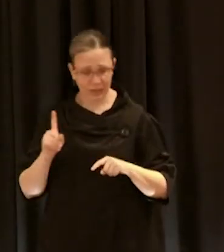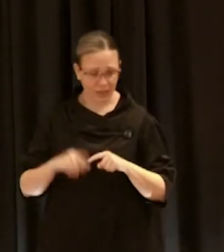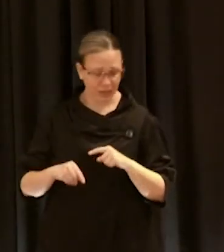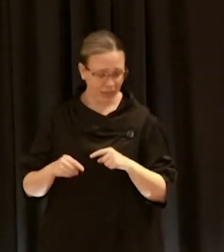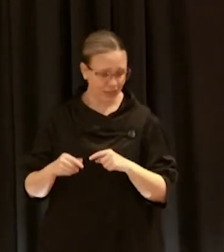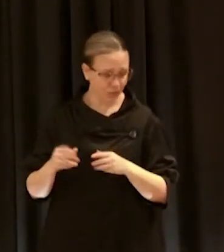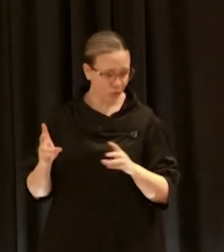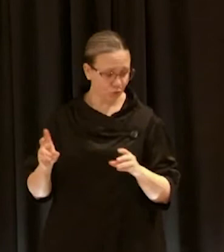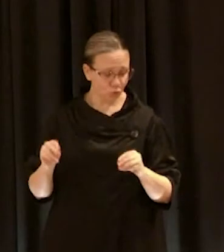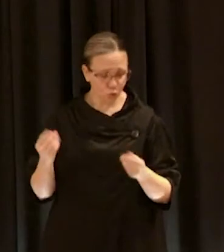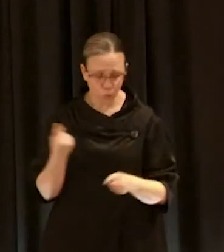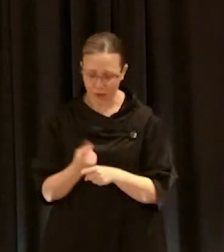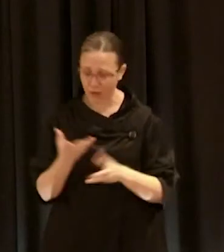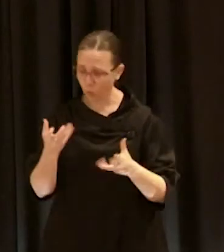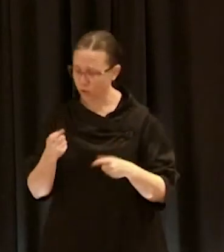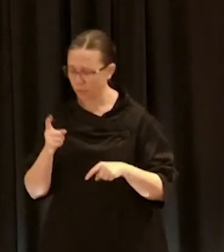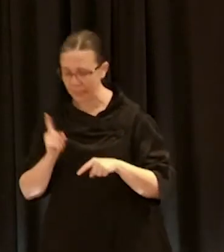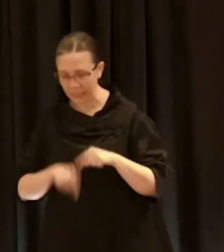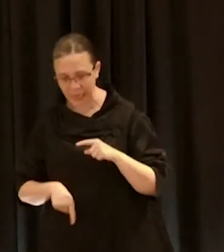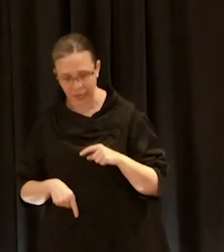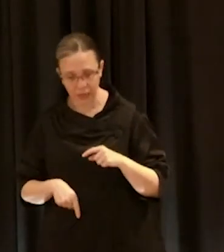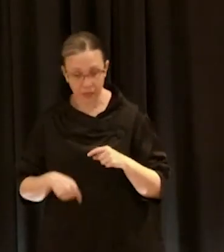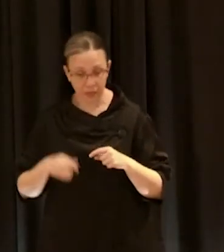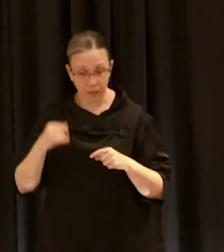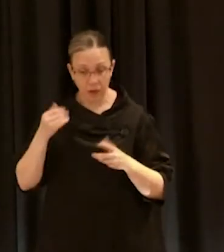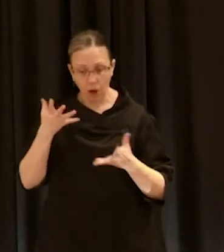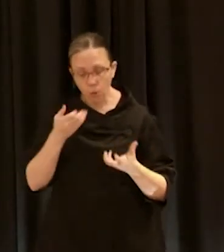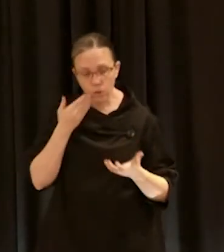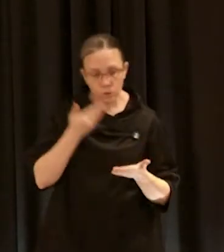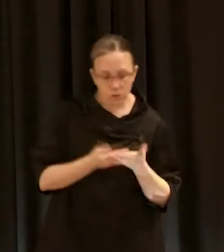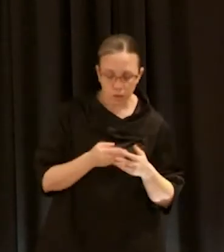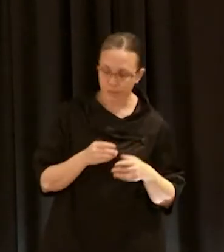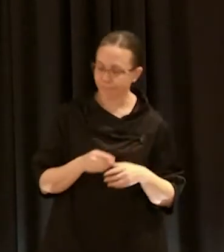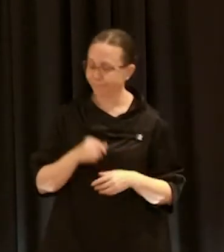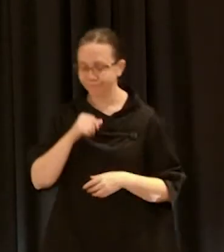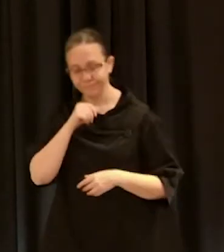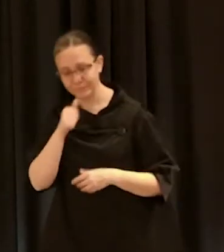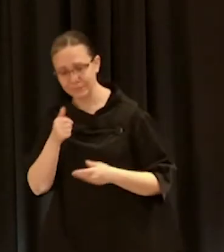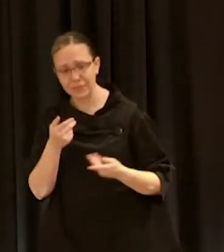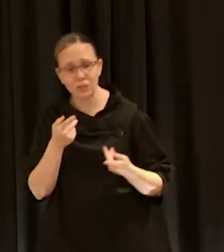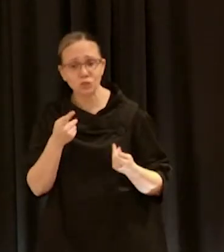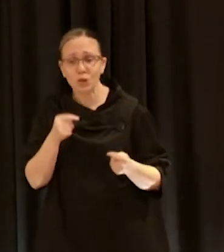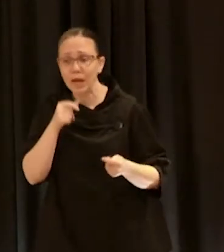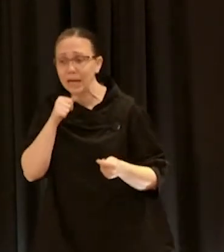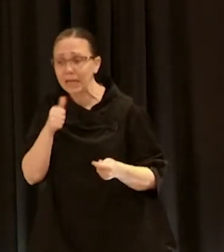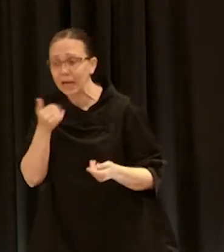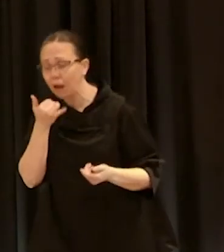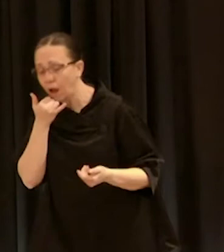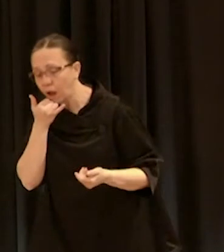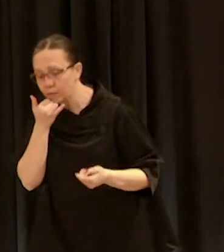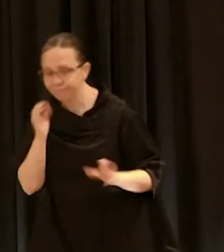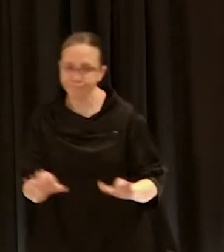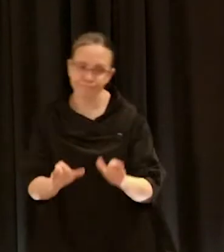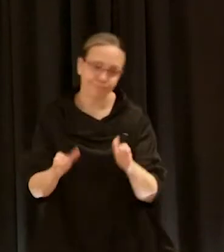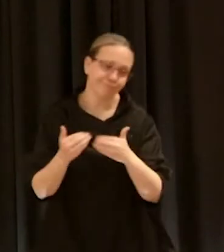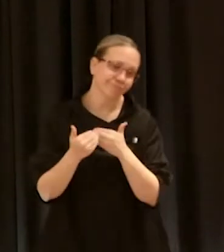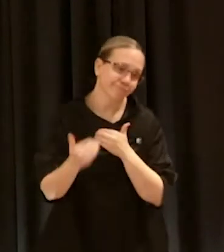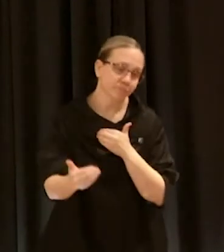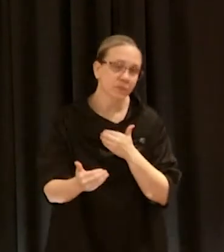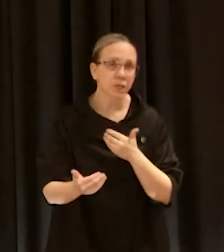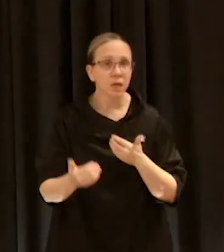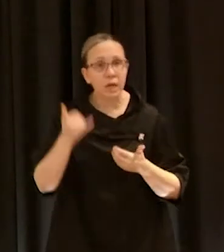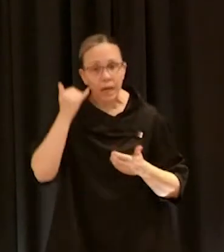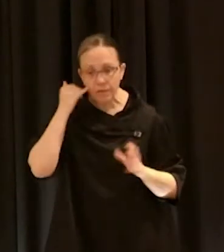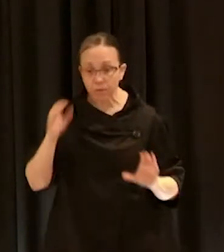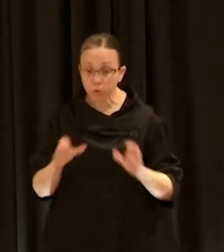do right. I want to, but I can't. When I want to do good, I don't. And when I try not to do wrong, I do it anyhow. Now,